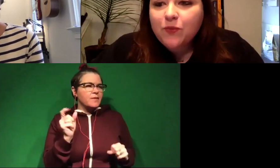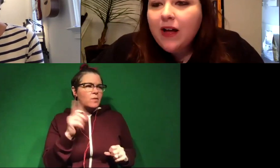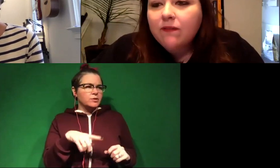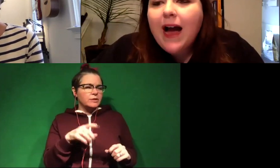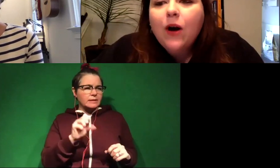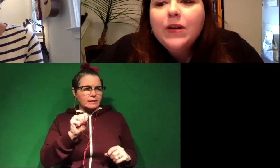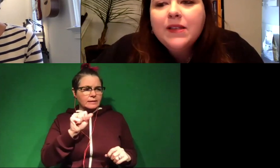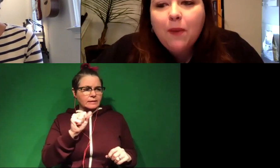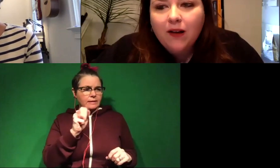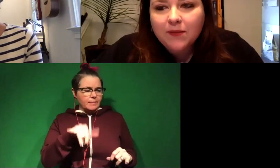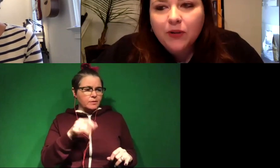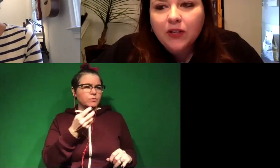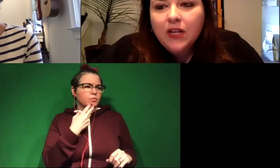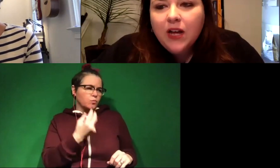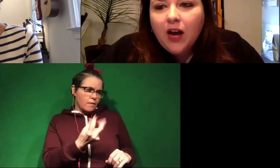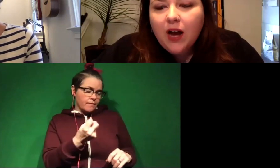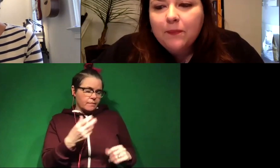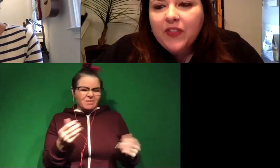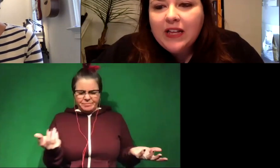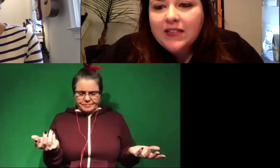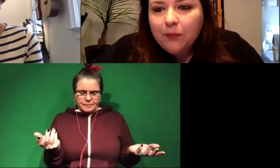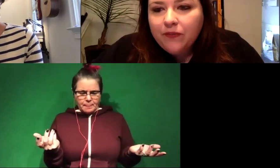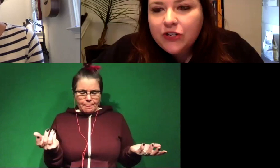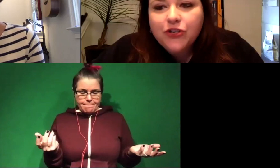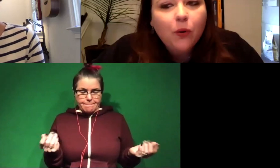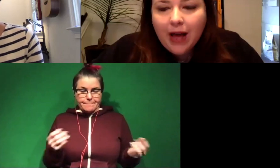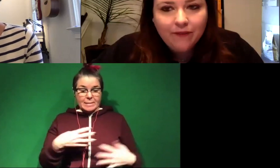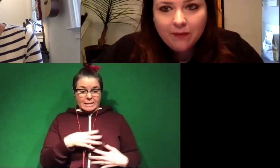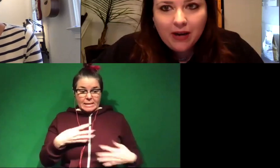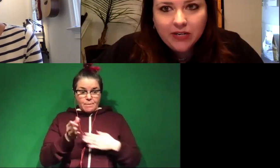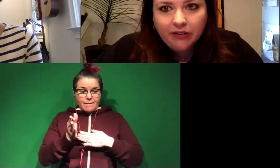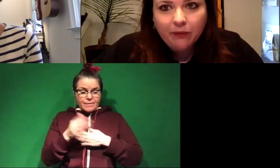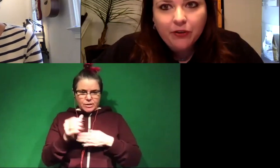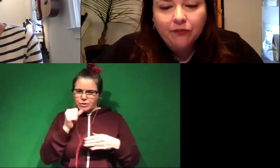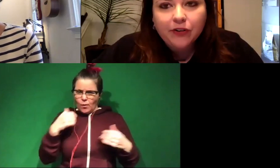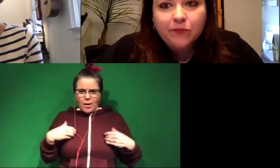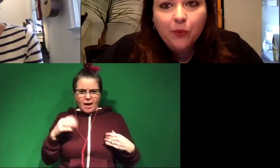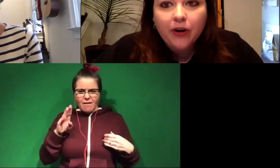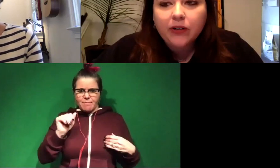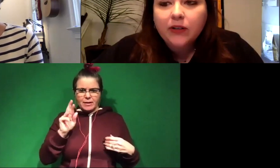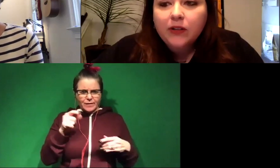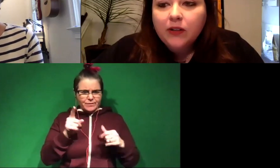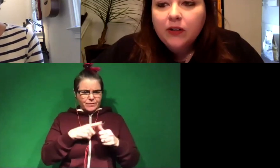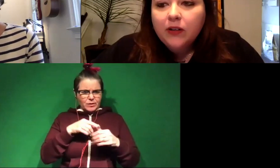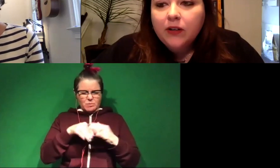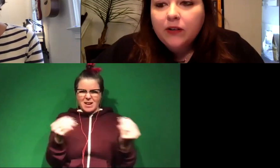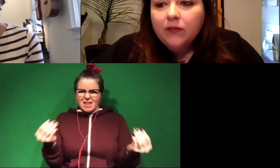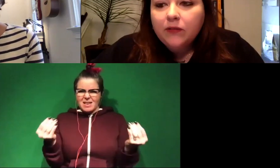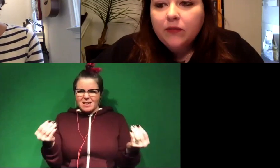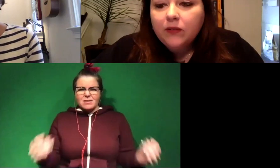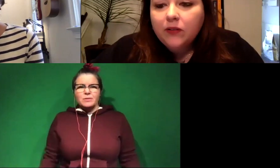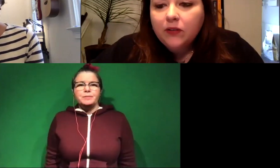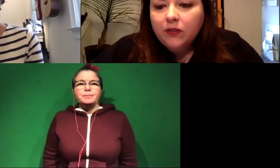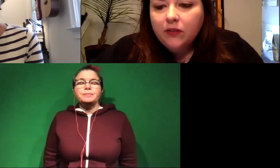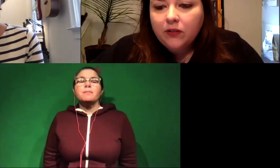age 12. How is it possible that zebrafish don't have any bacteria when they're first born?